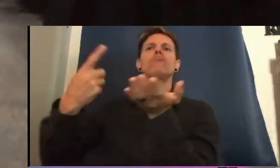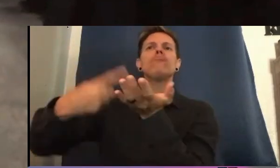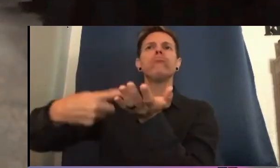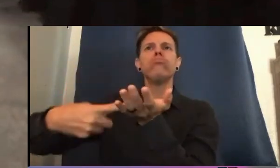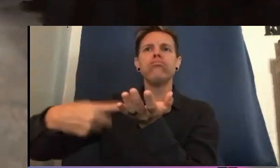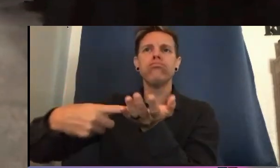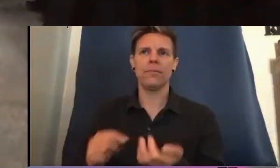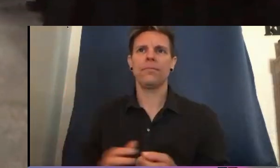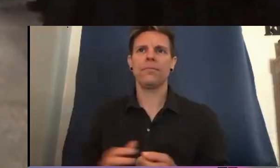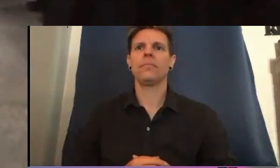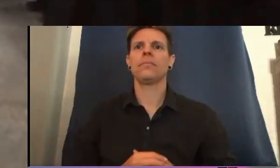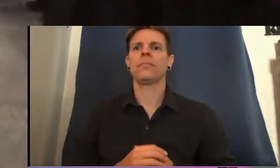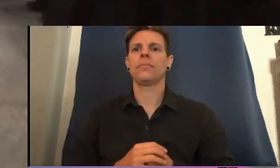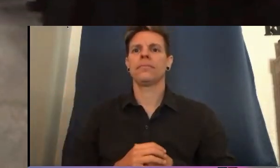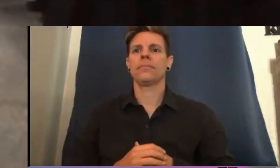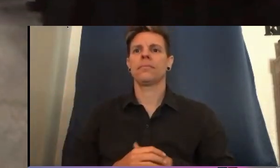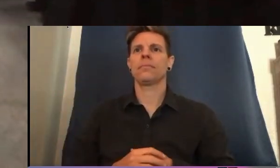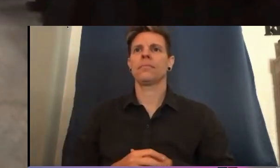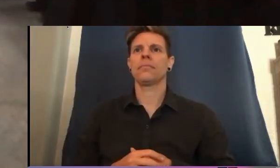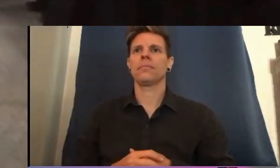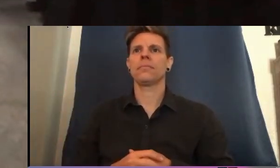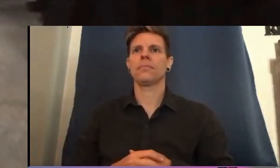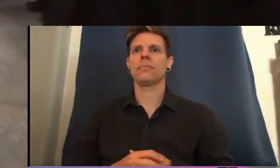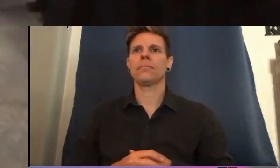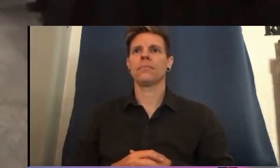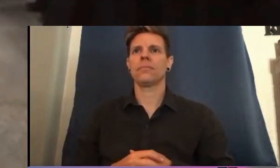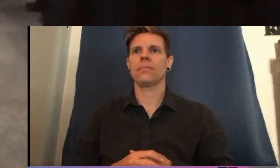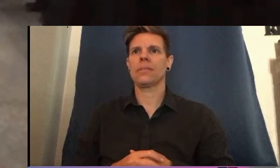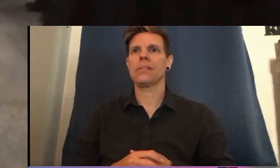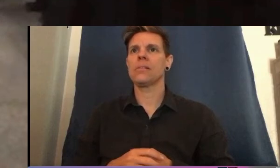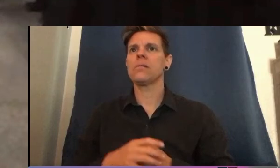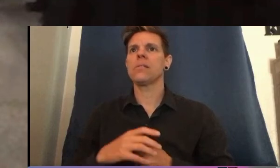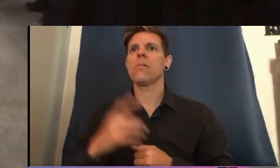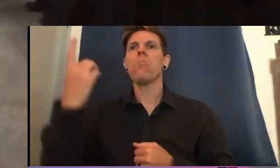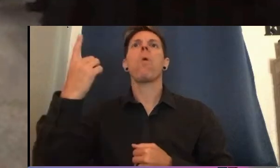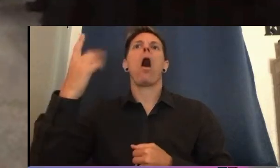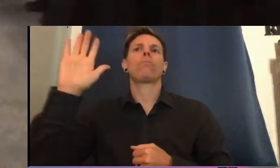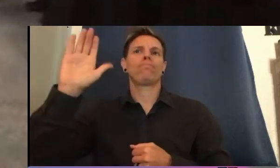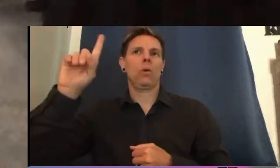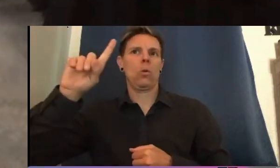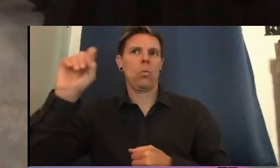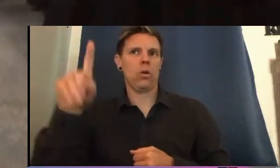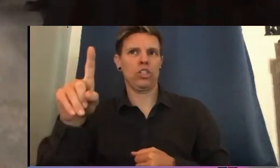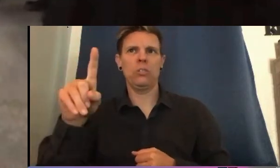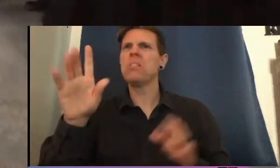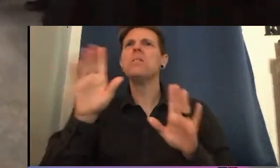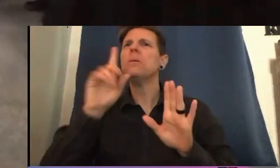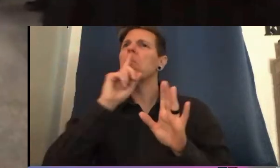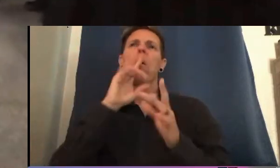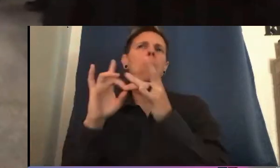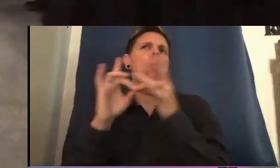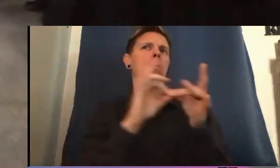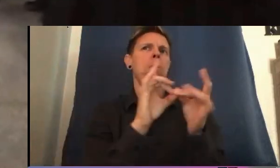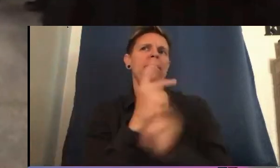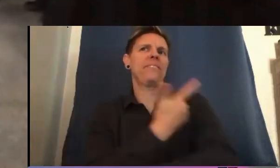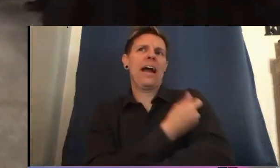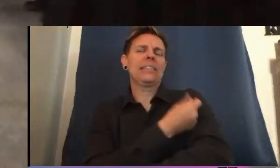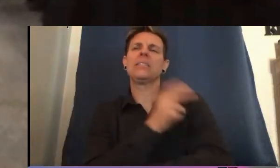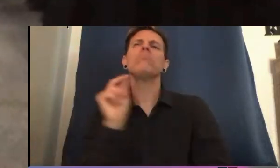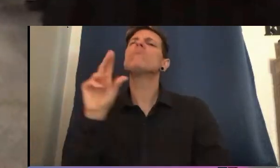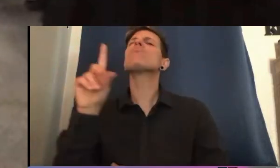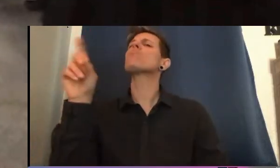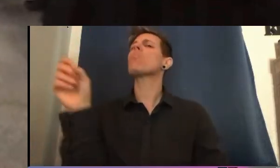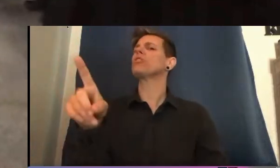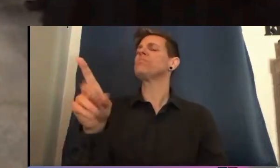The real question on the table today is not about vaccination, not about whether or not our current